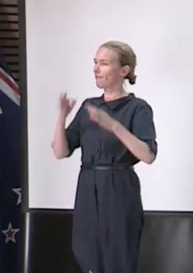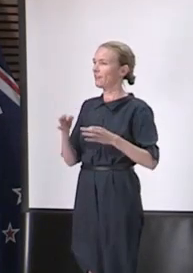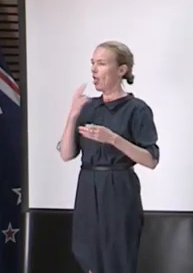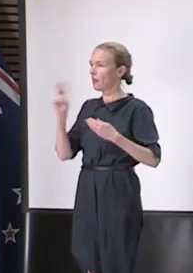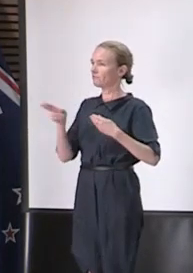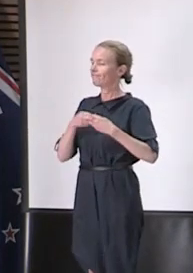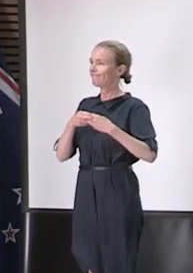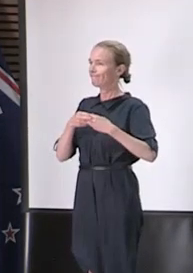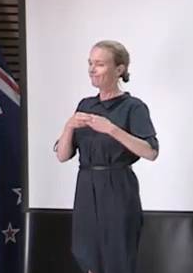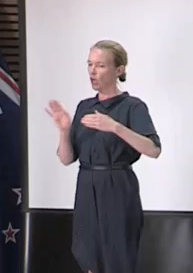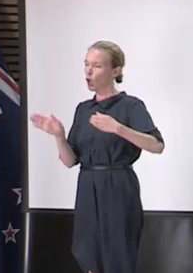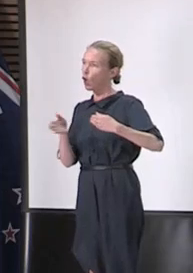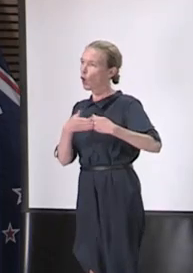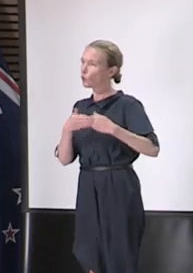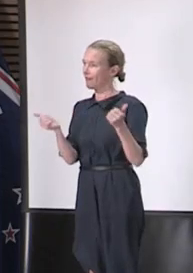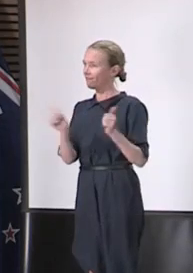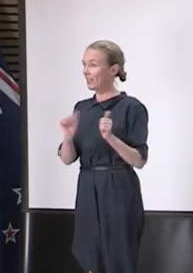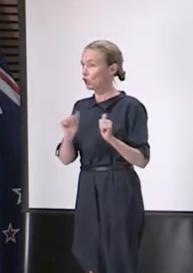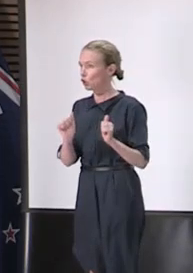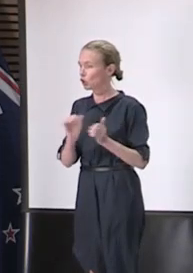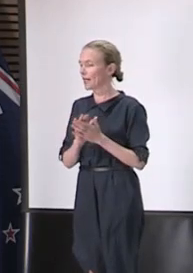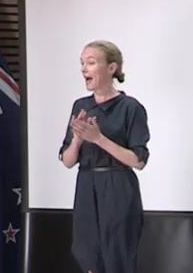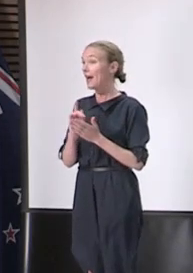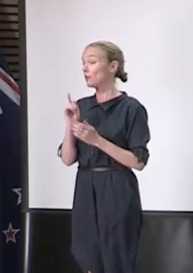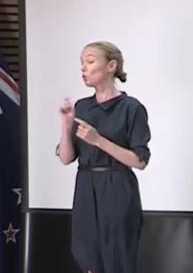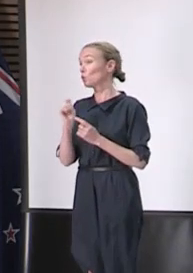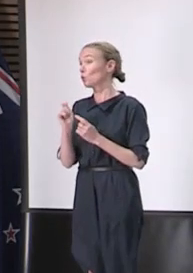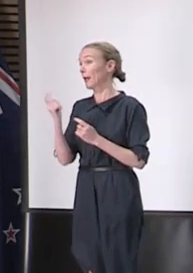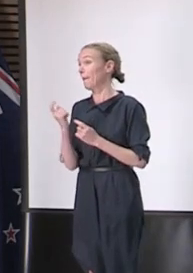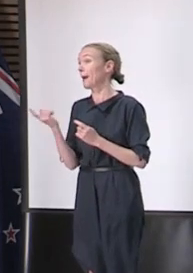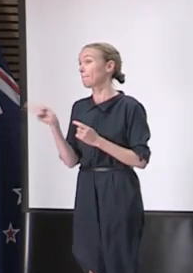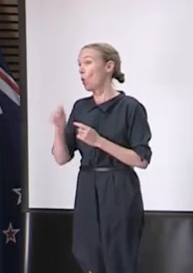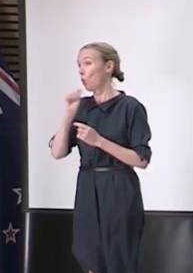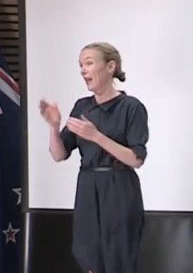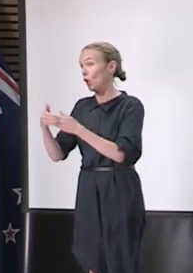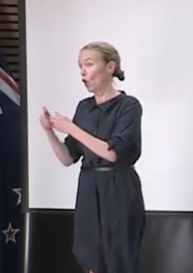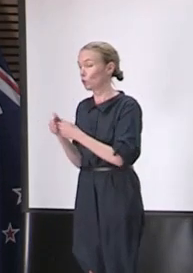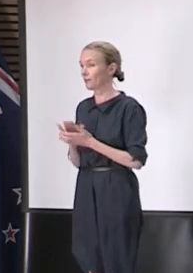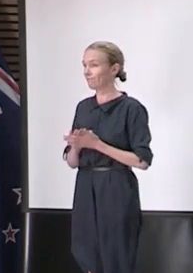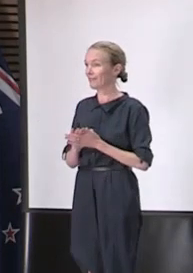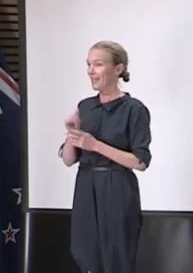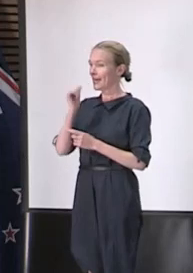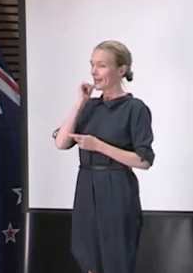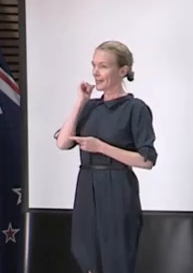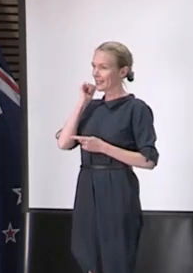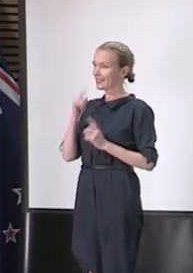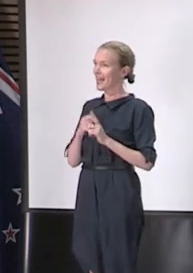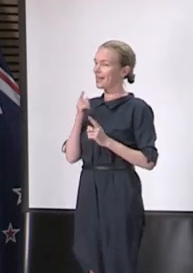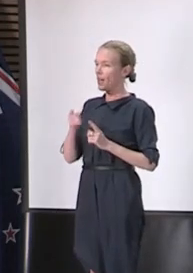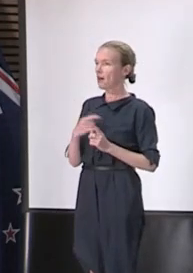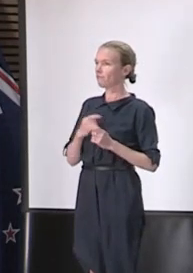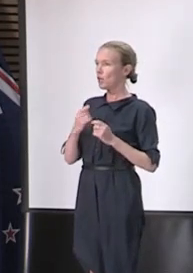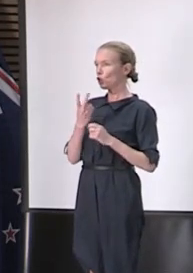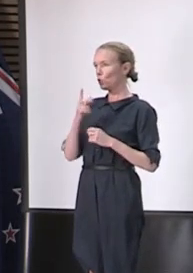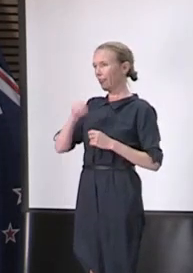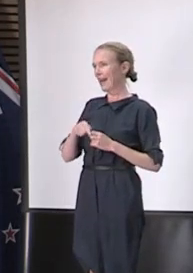way to being closed off as well. Yesterday, our laboratories processed 2,893 tests, bringing the total number